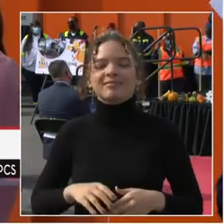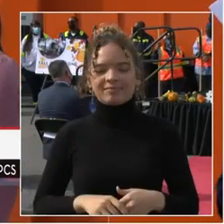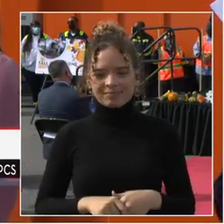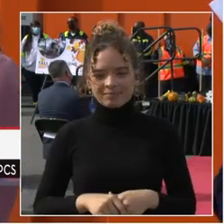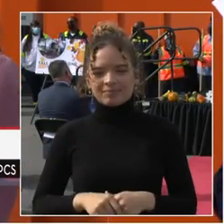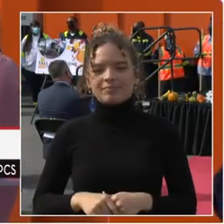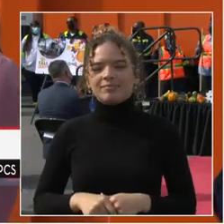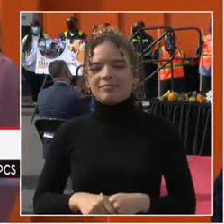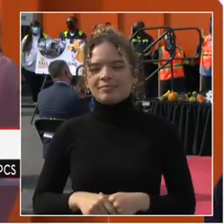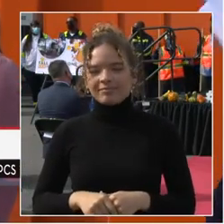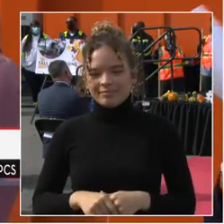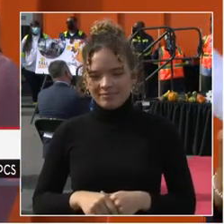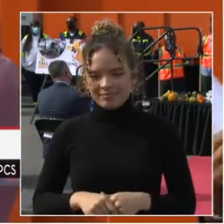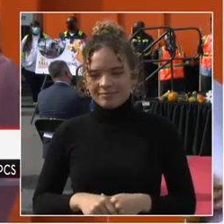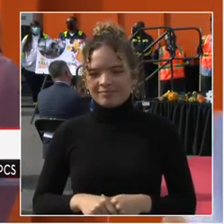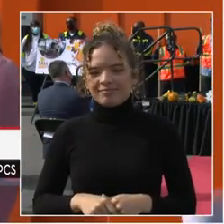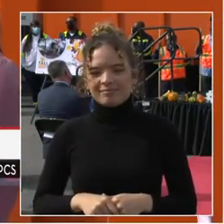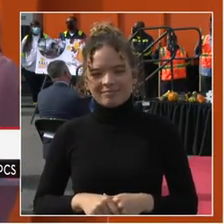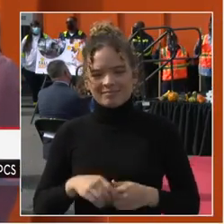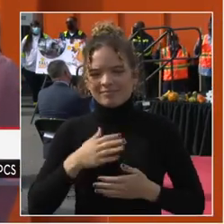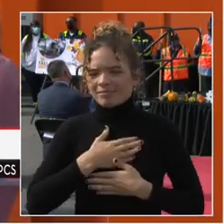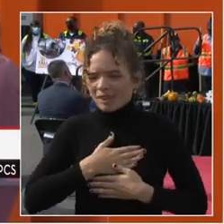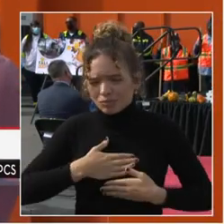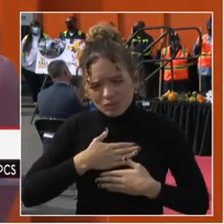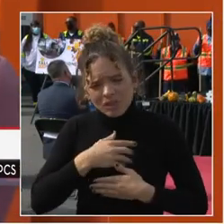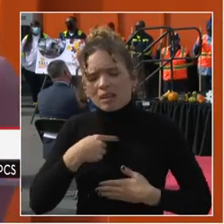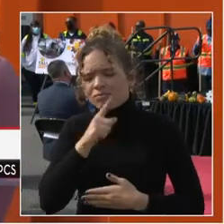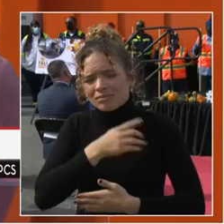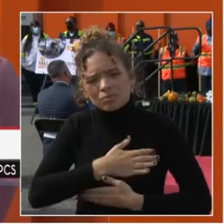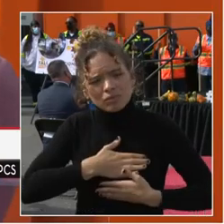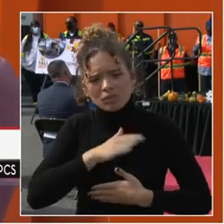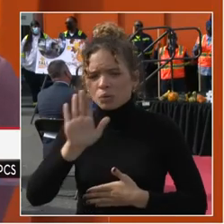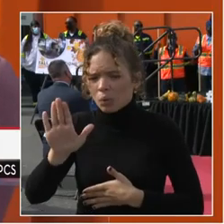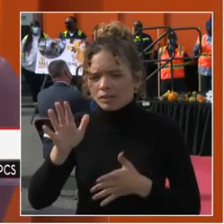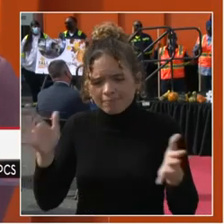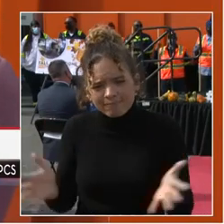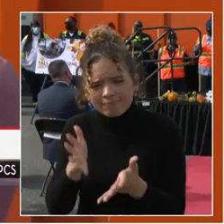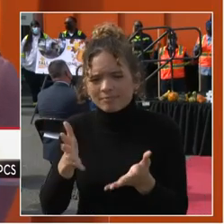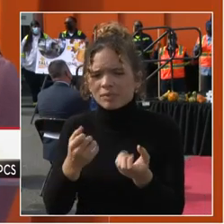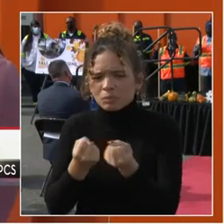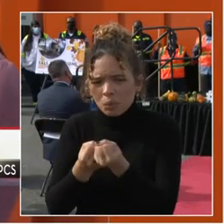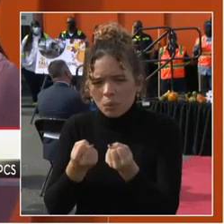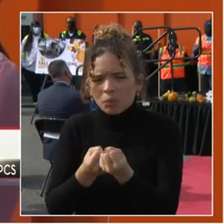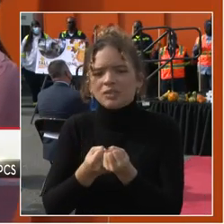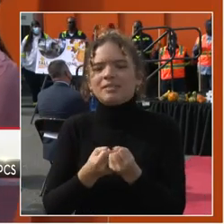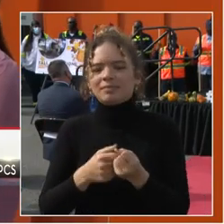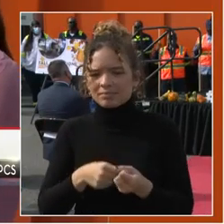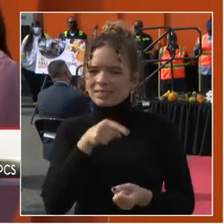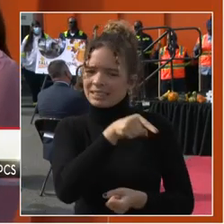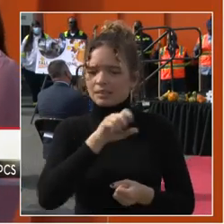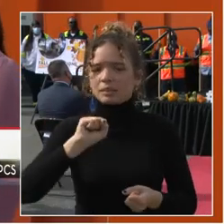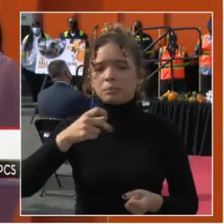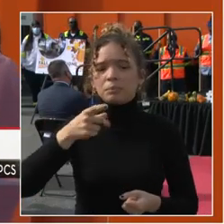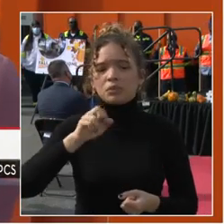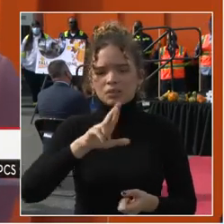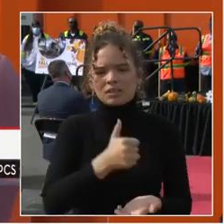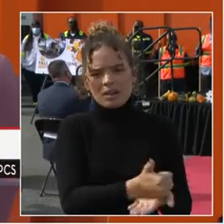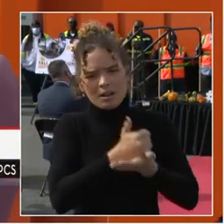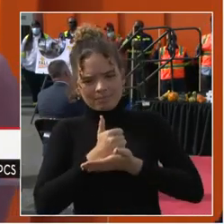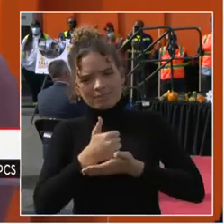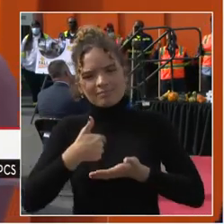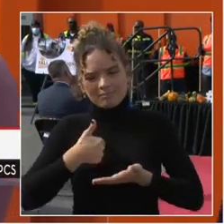really, really appreciate everything, all of your support, and he has really just helped me blossom as a teacher. He has given me the space to be creative. He's trusted